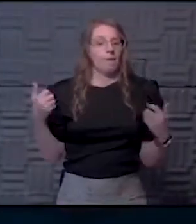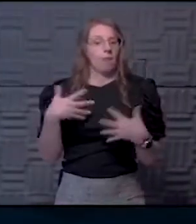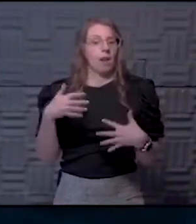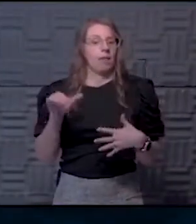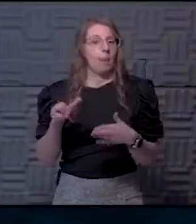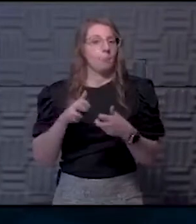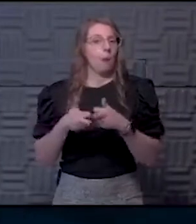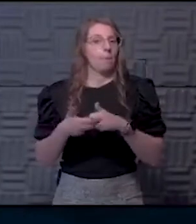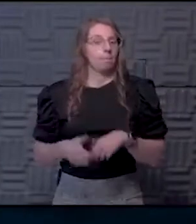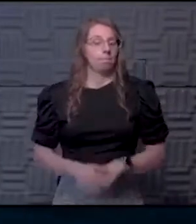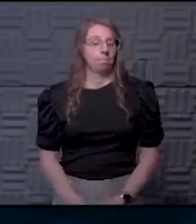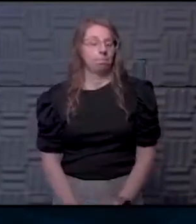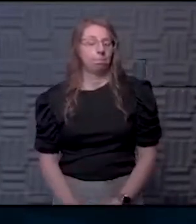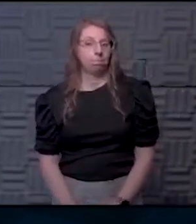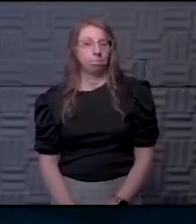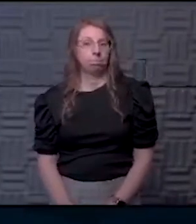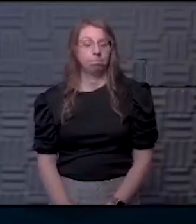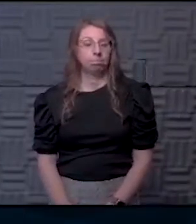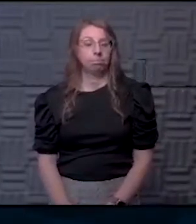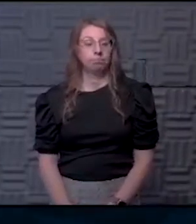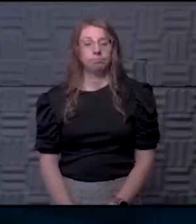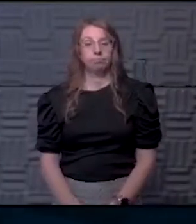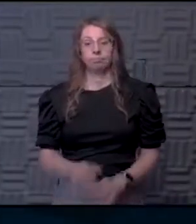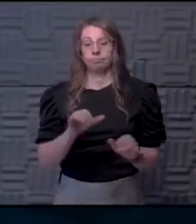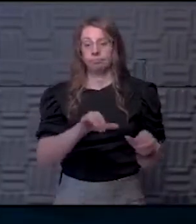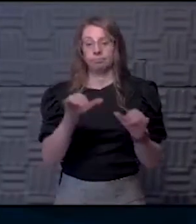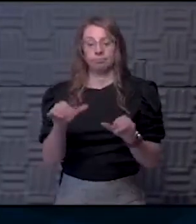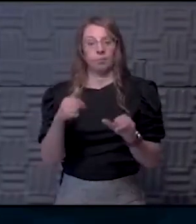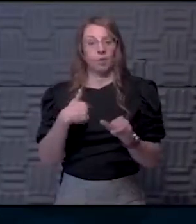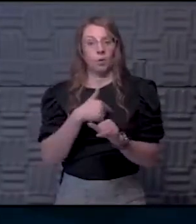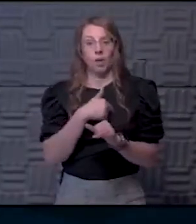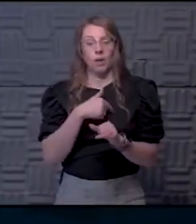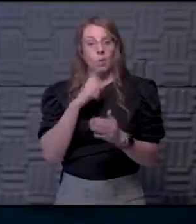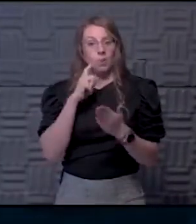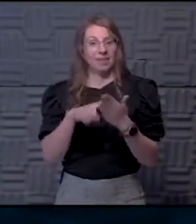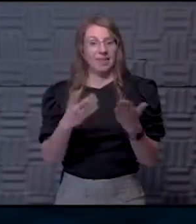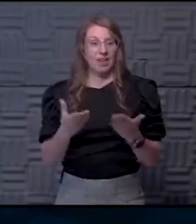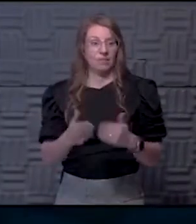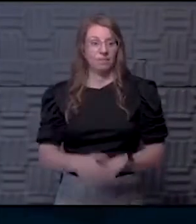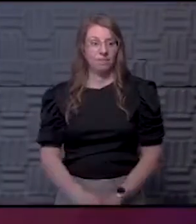problem. Yeah, just what we're seeing here.